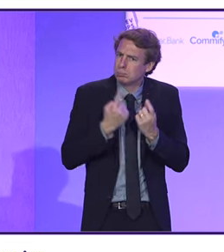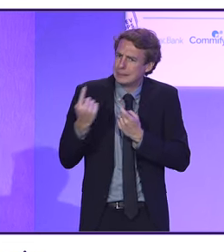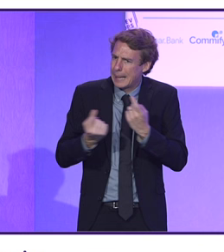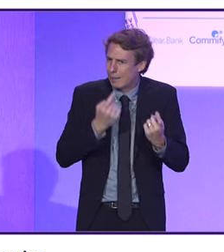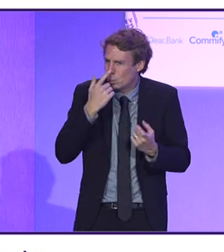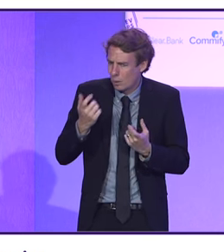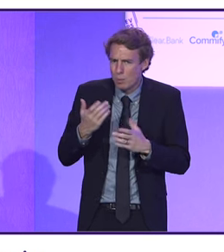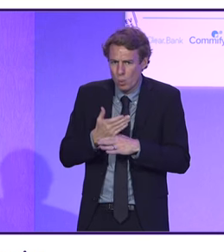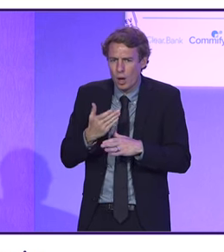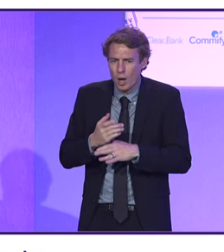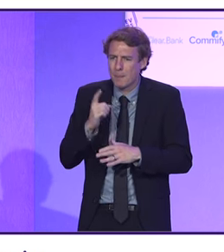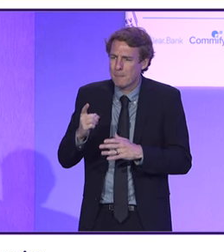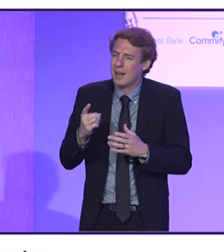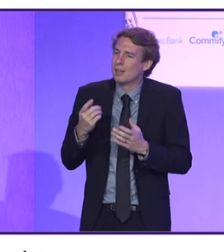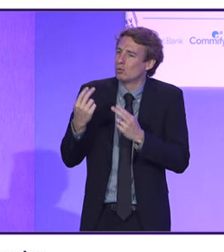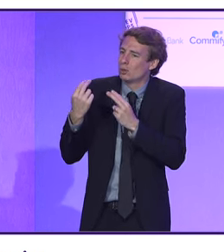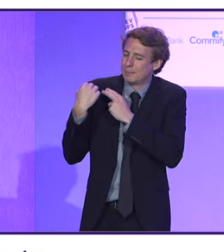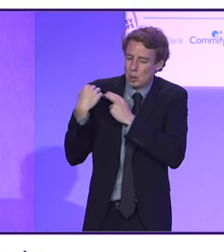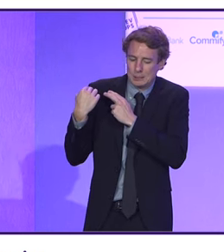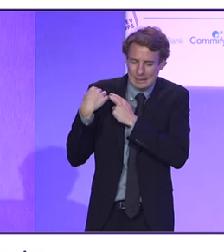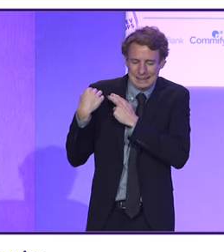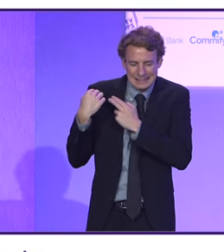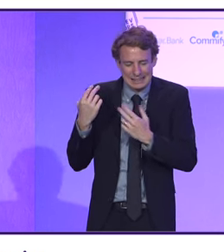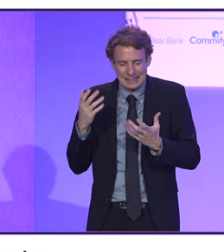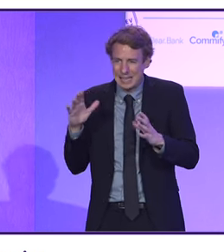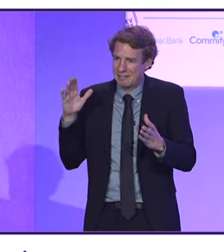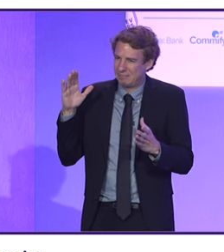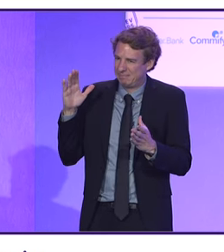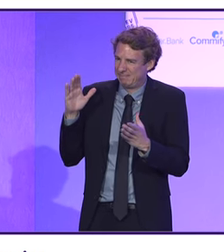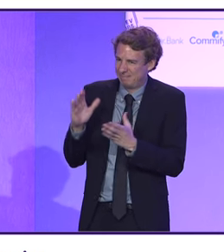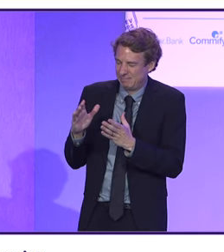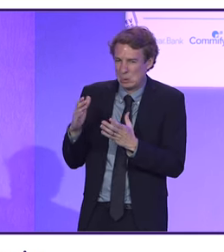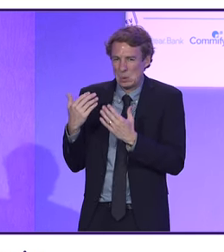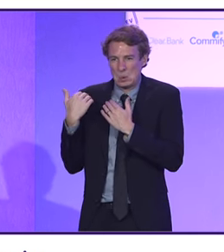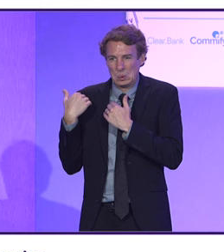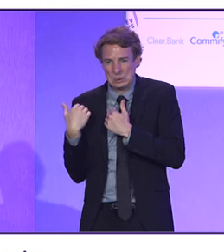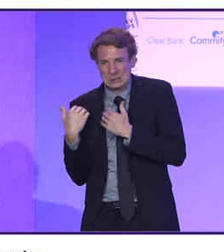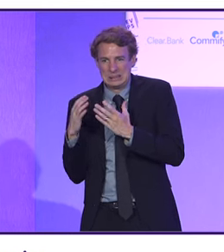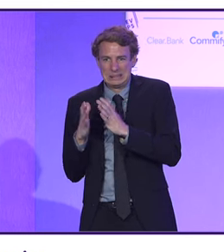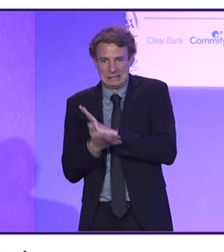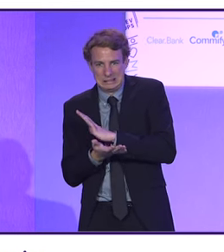responsibility. And I say at times because it's particularly this effect is at scale.